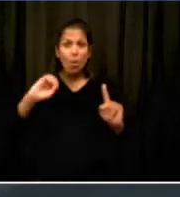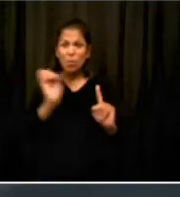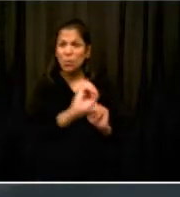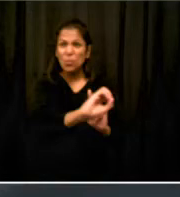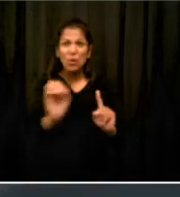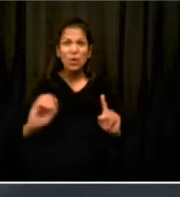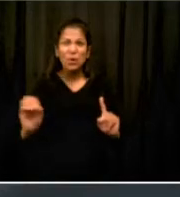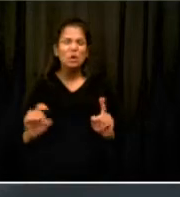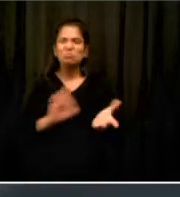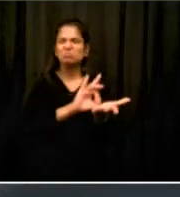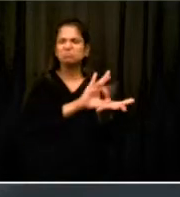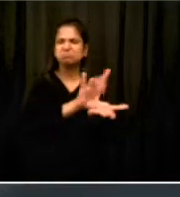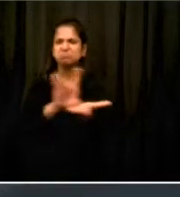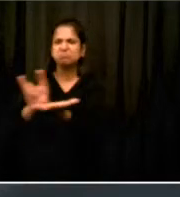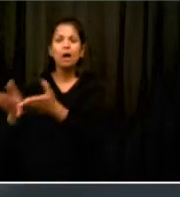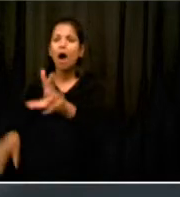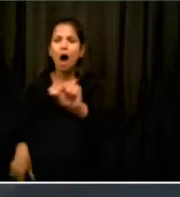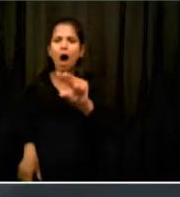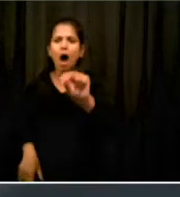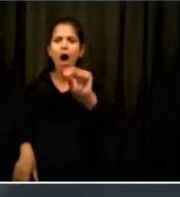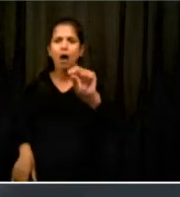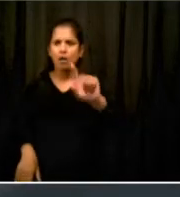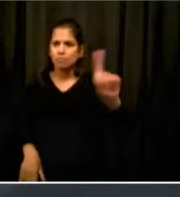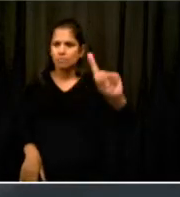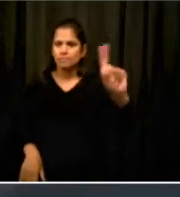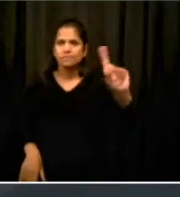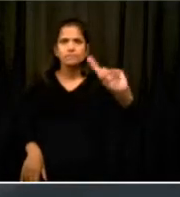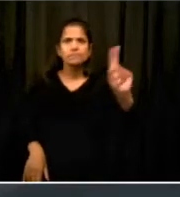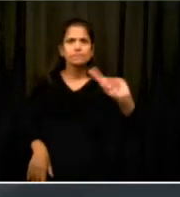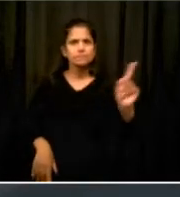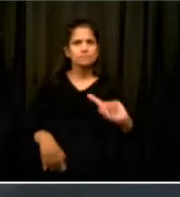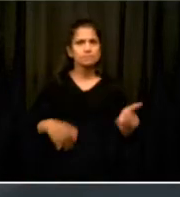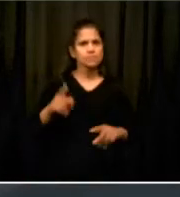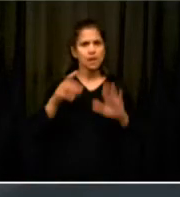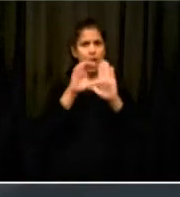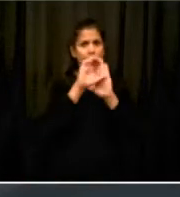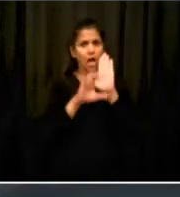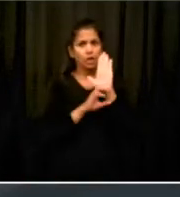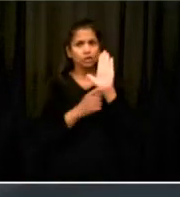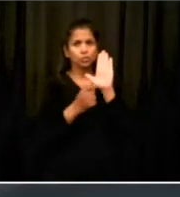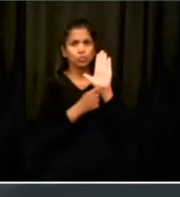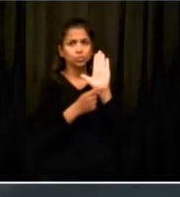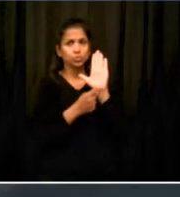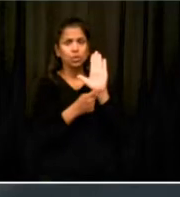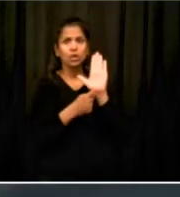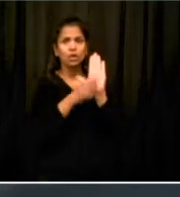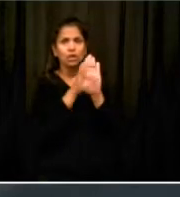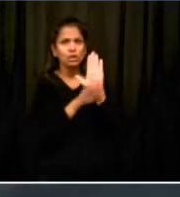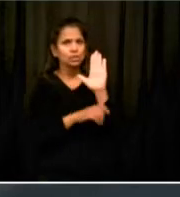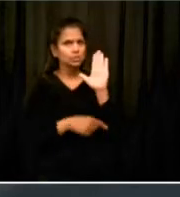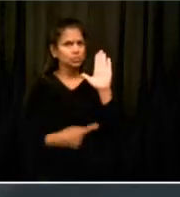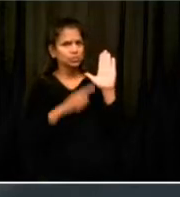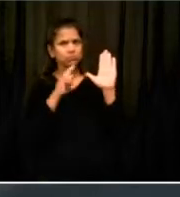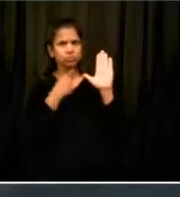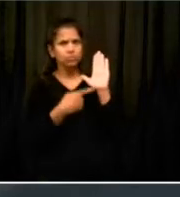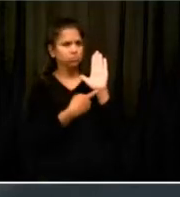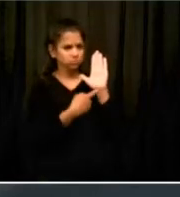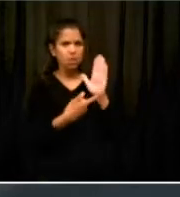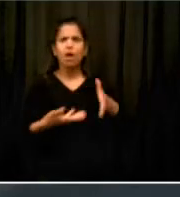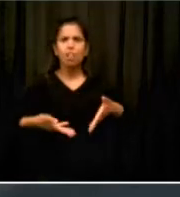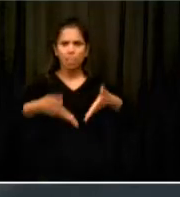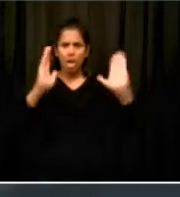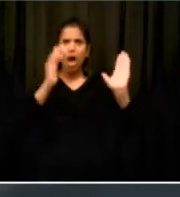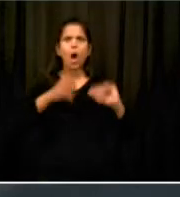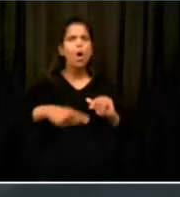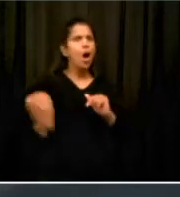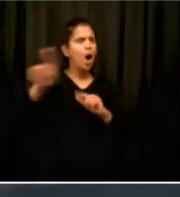counted. And that's what we intend to do. And this week, we're in the middle of a week of action all over the city at the grassroots